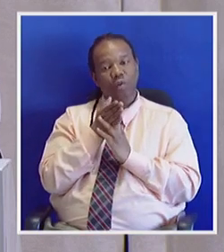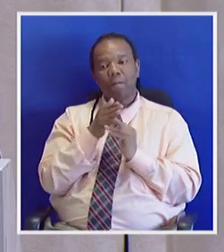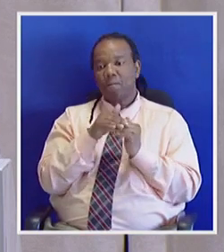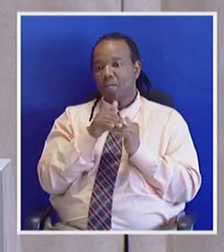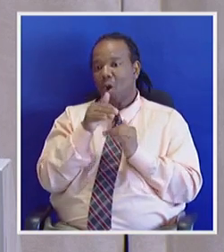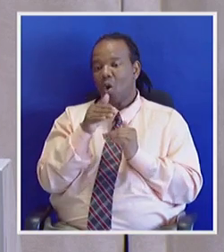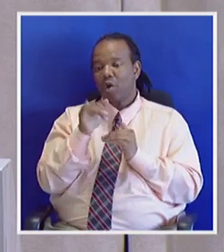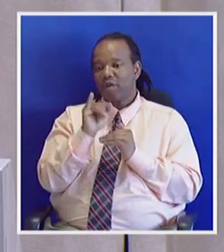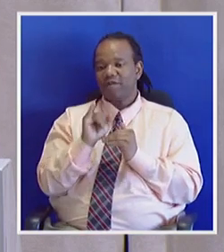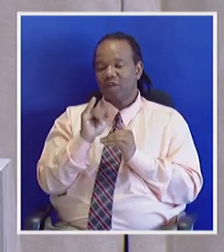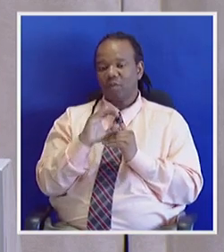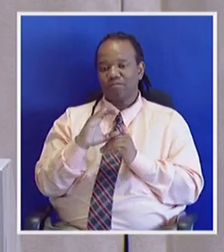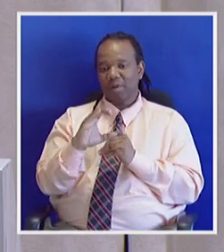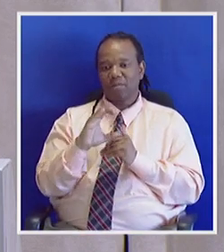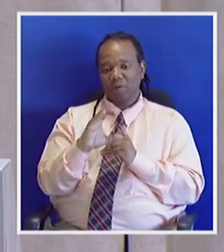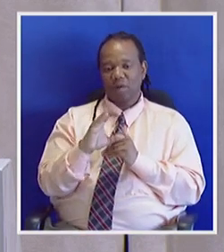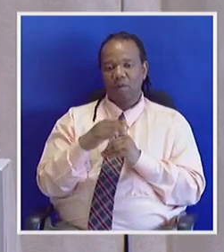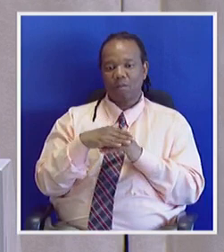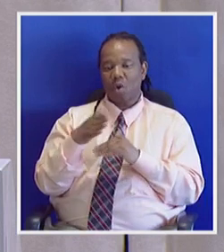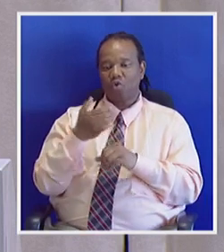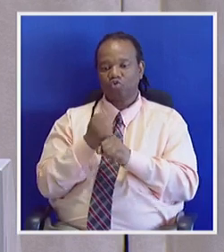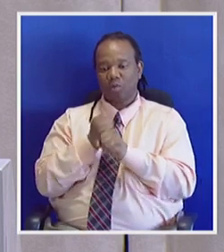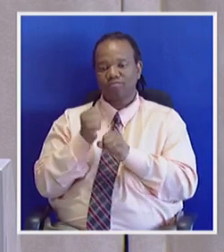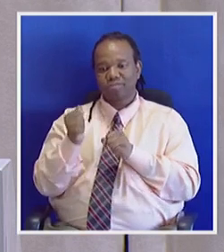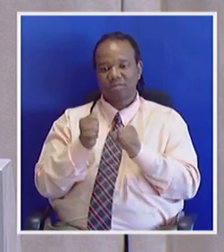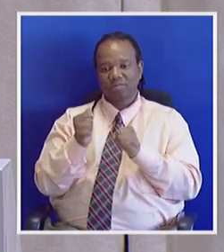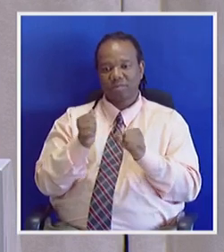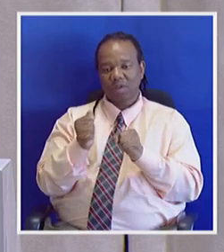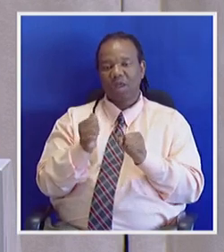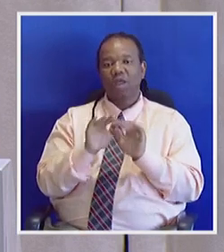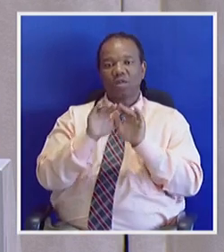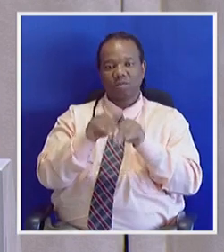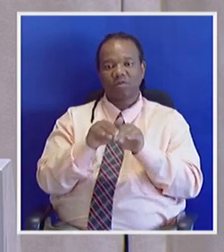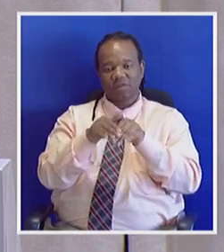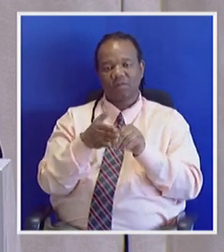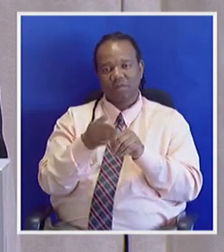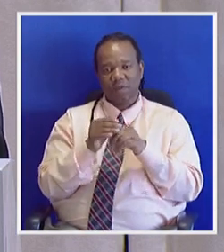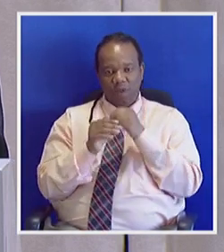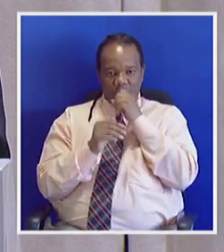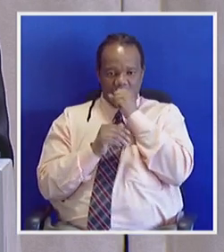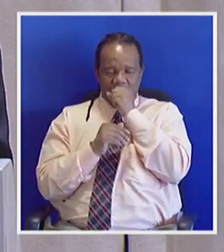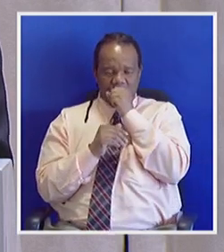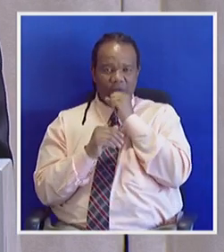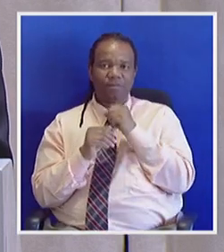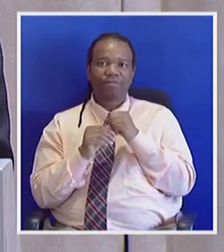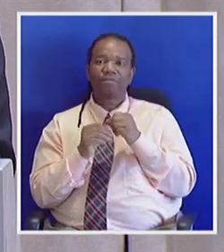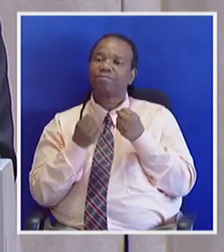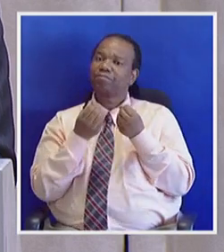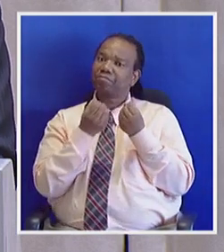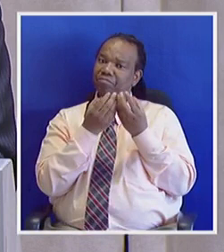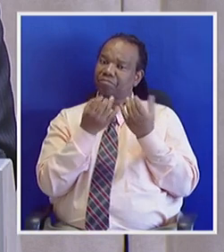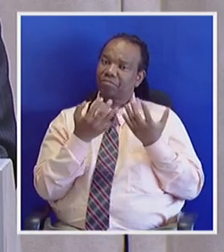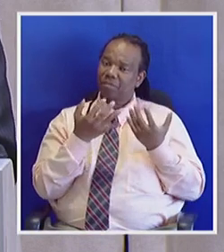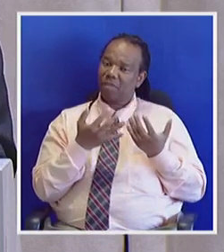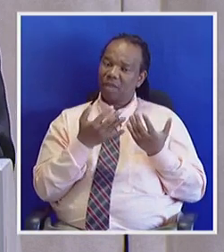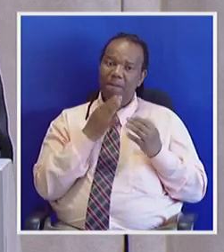create jobs. This initiative has attracted quite a lot of investment from the